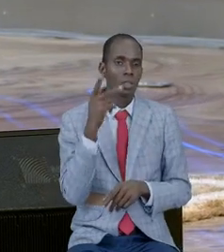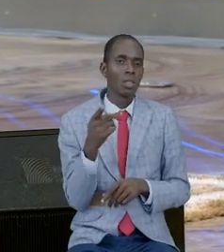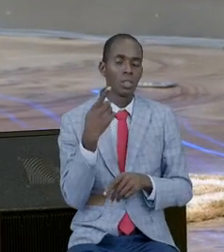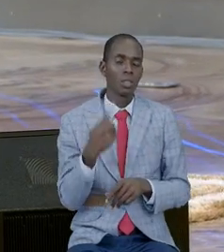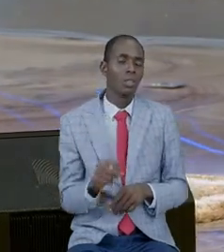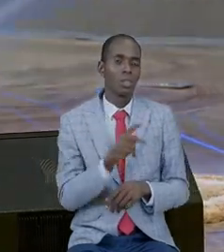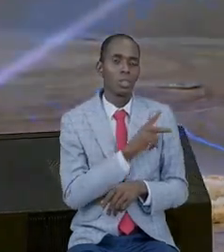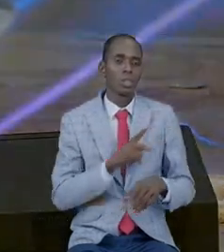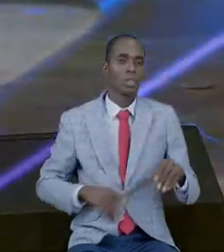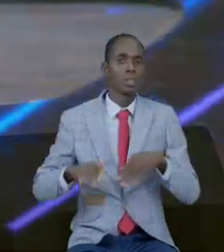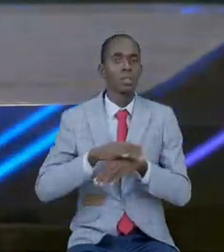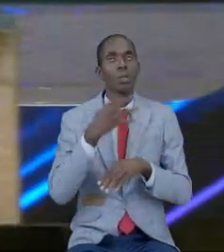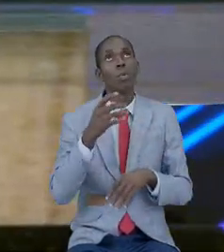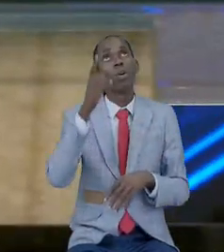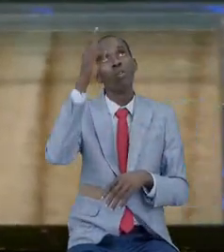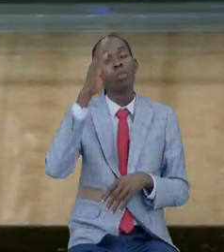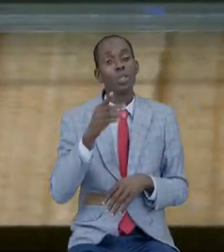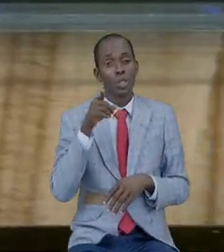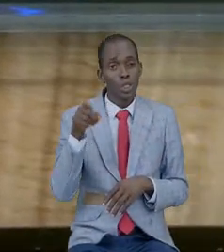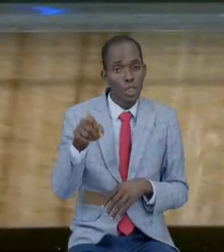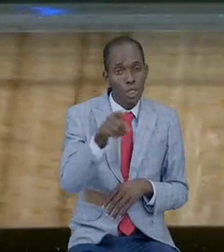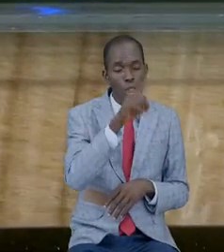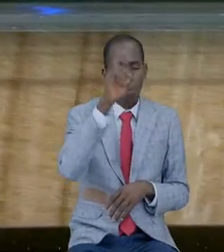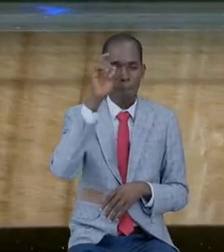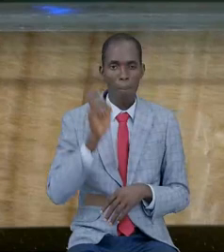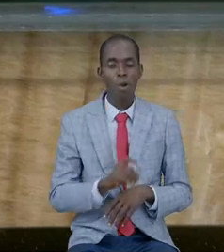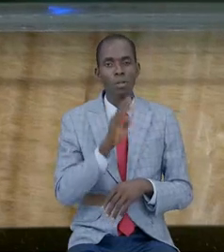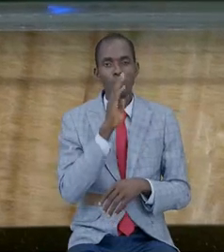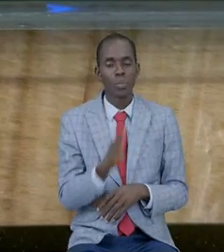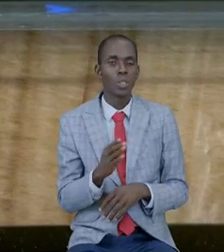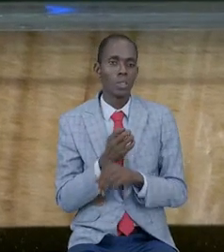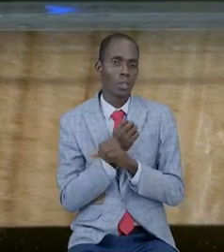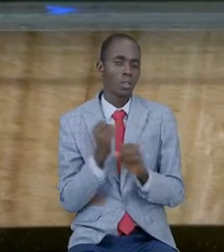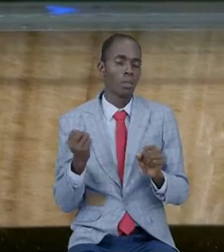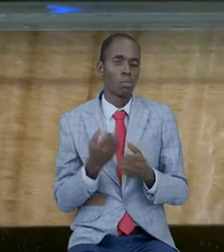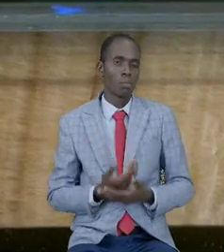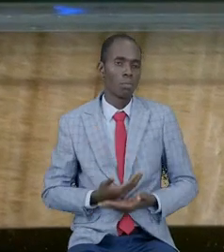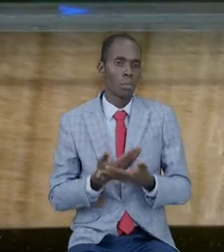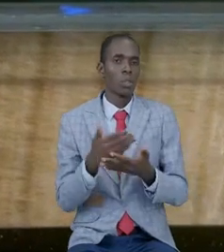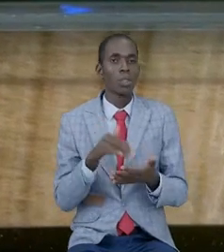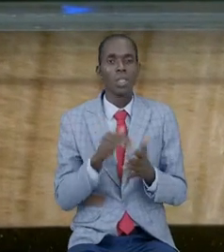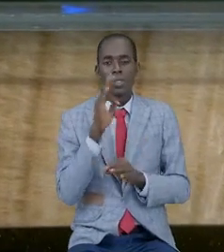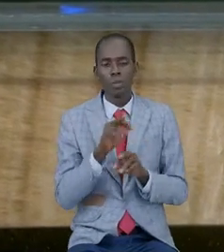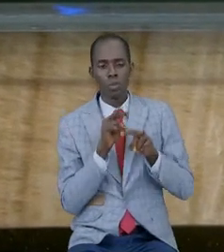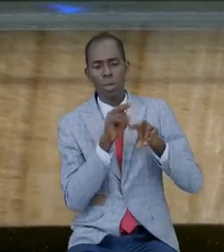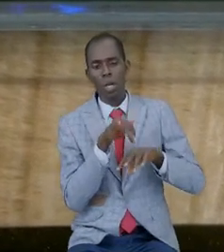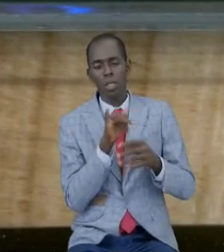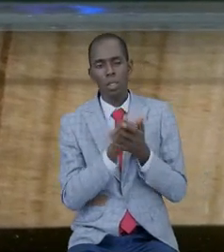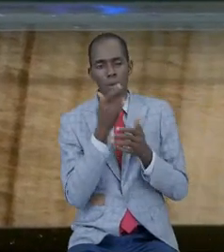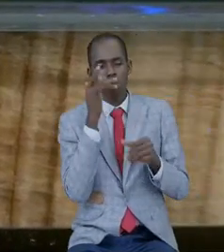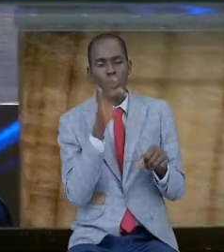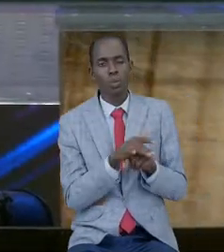he must be born again when you look at that promise of god the proclamation of